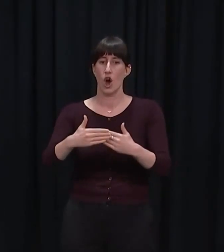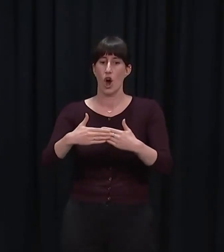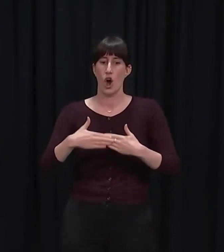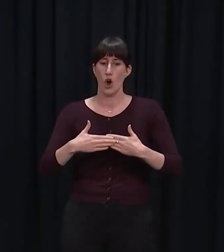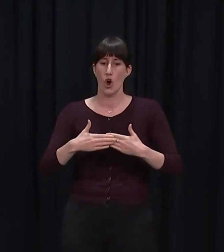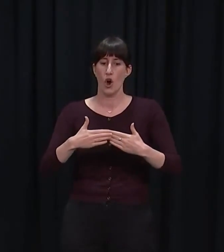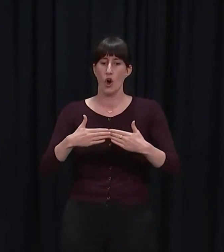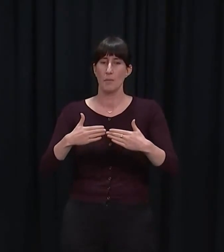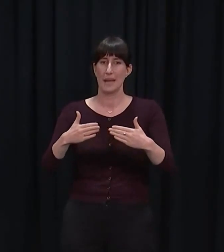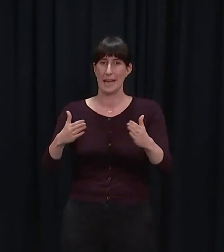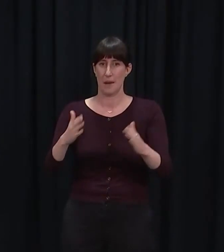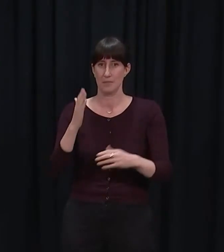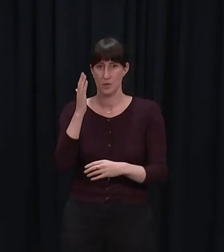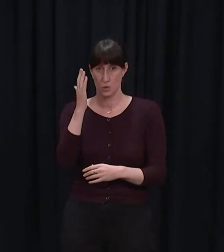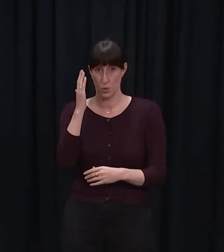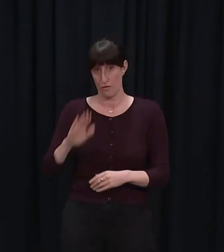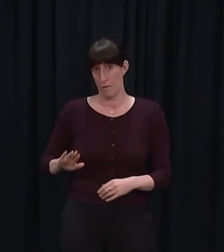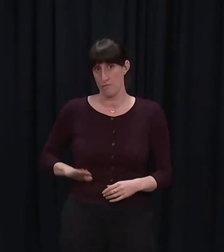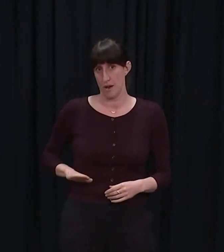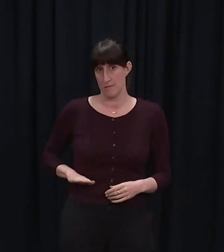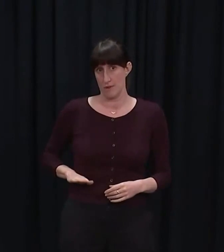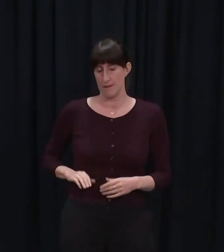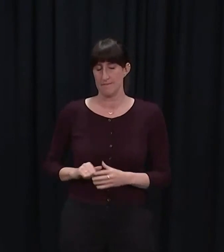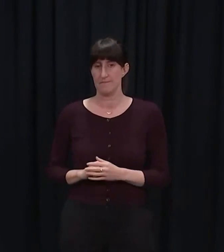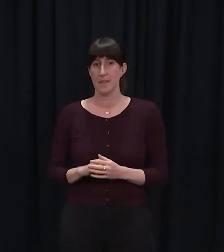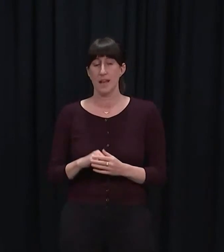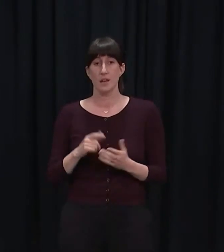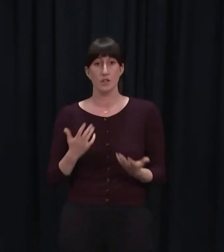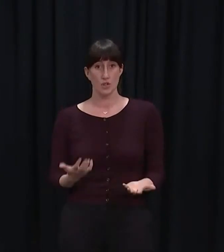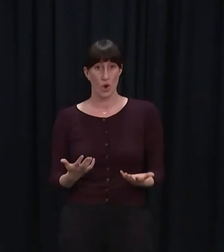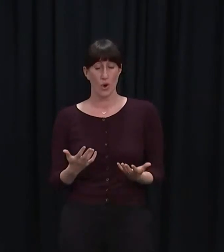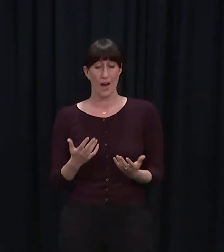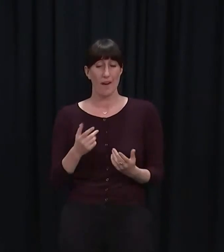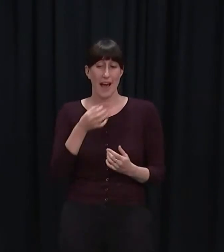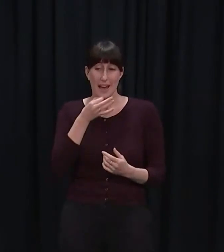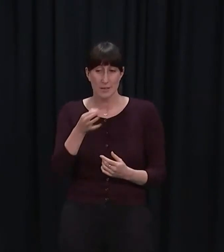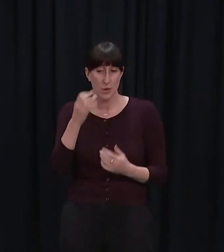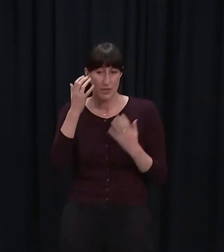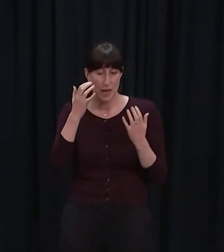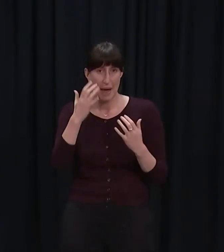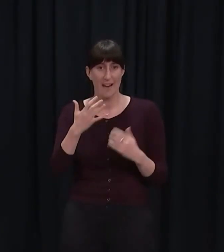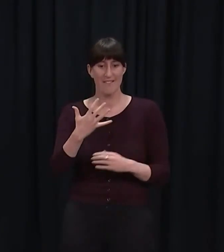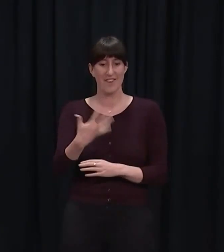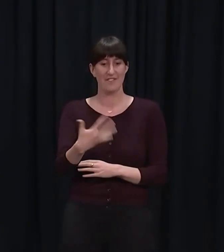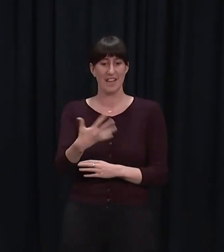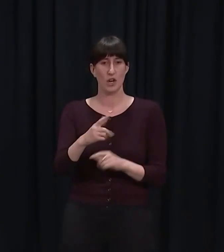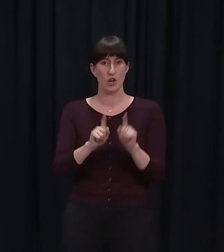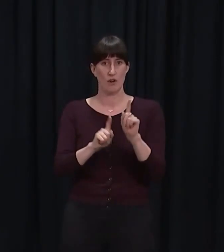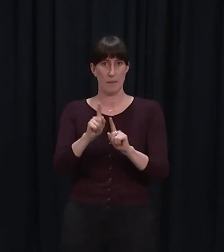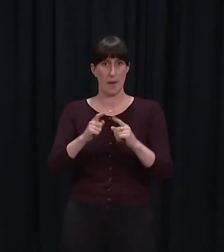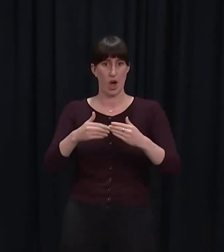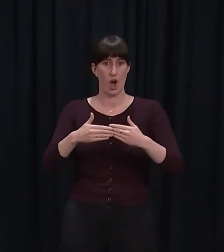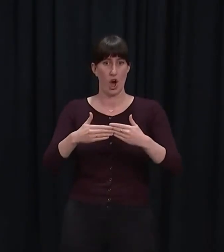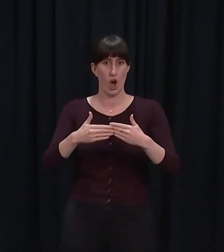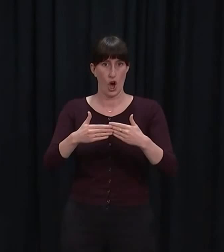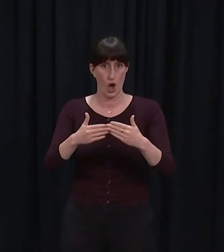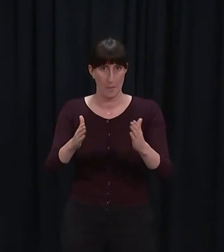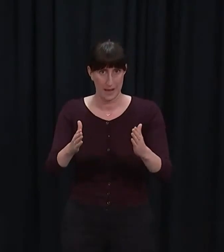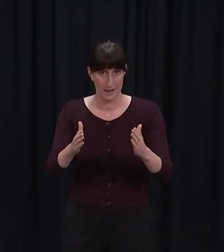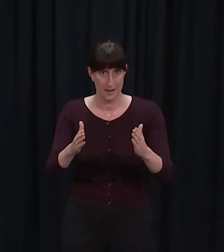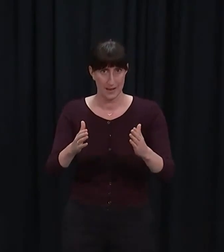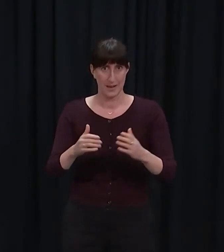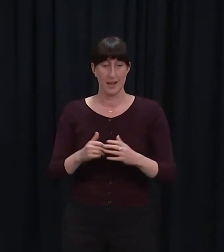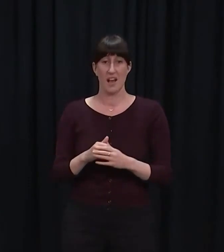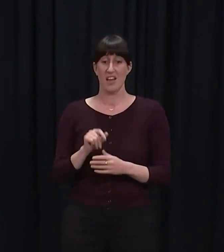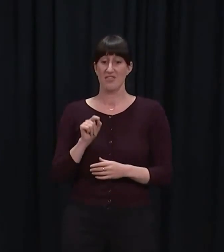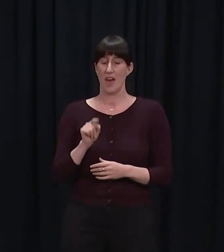basis of an indicative start date of the 15th of November. I do want to say, though, that that is an indicative start